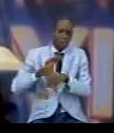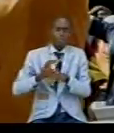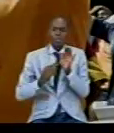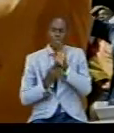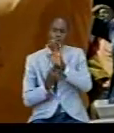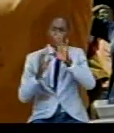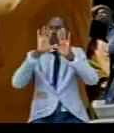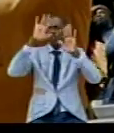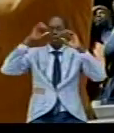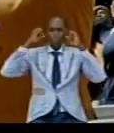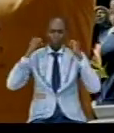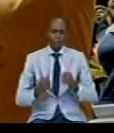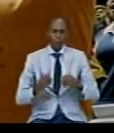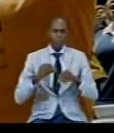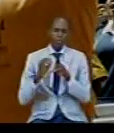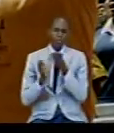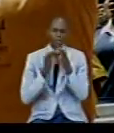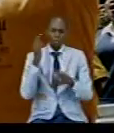Jesus' name.